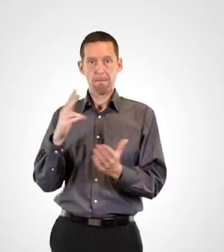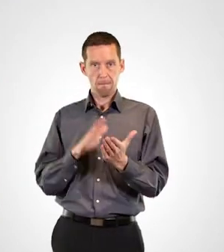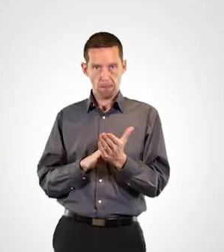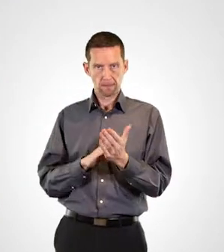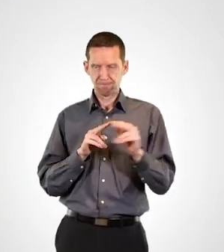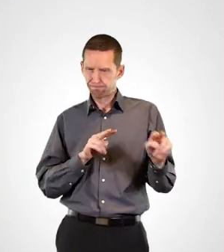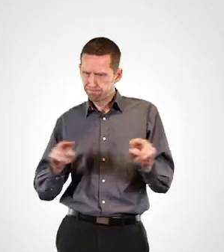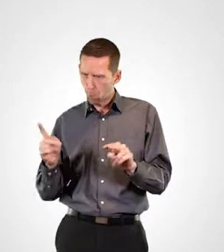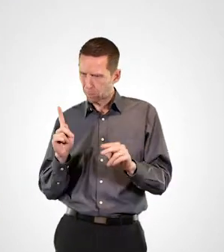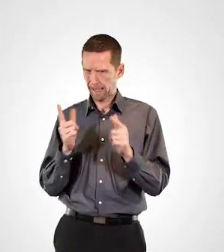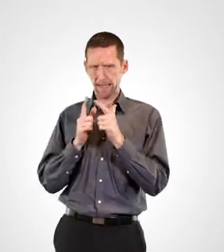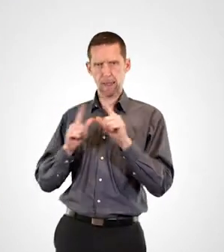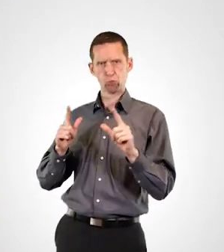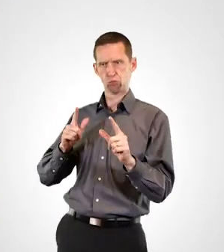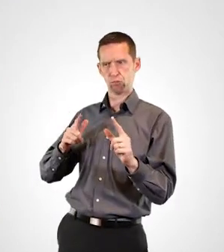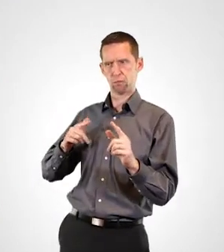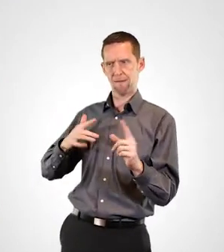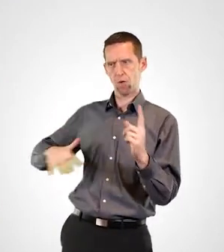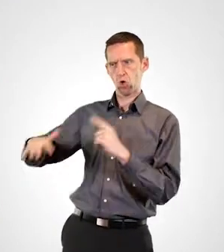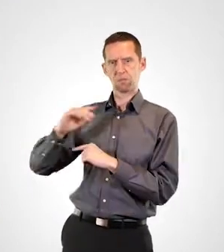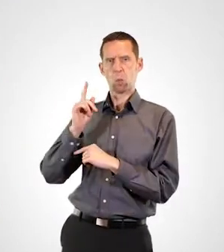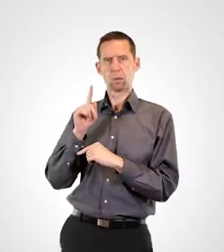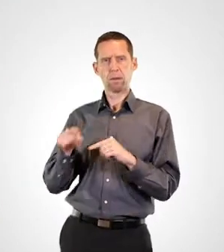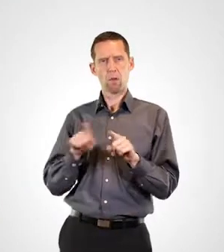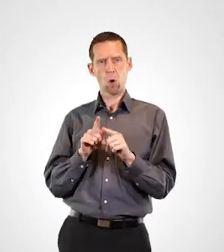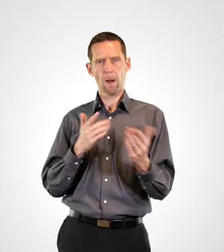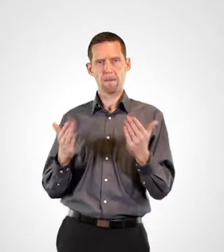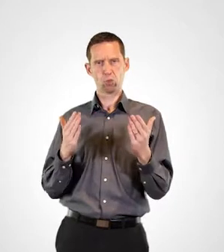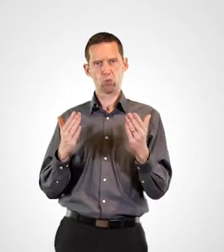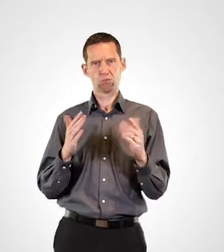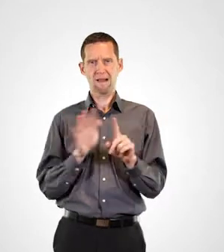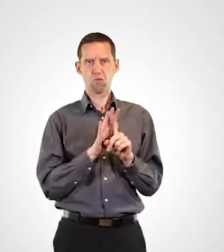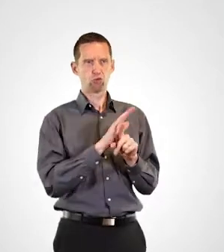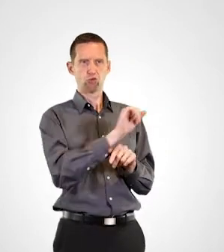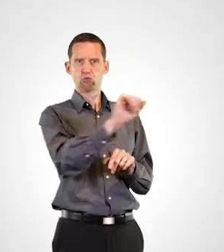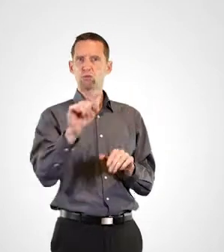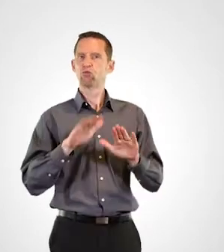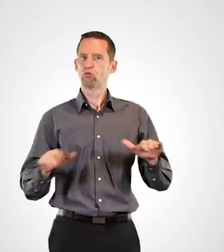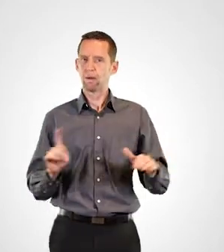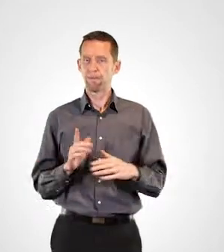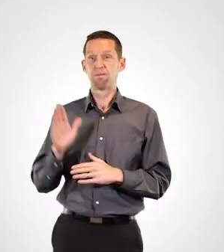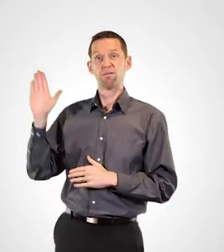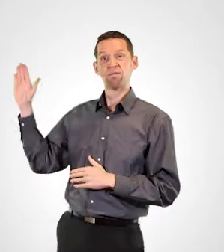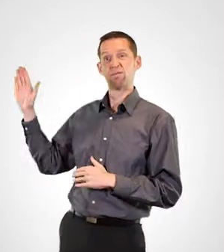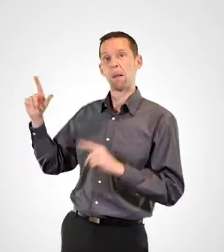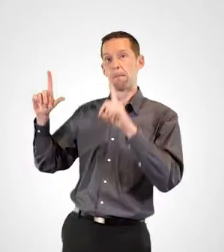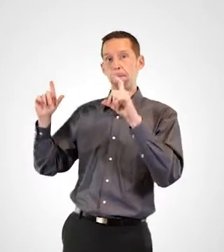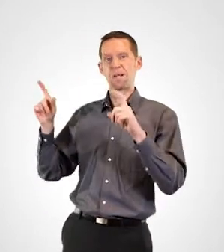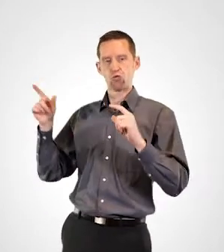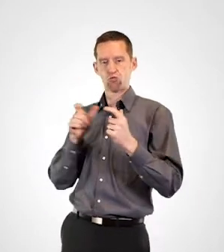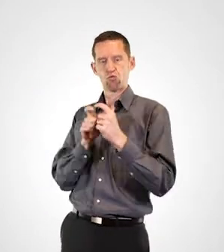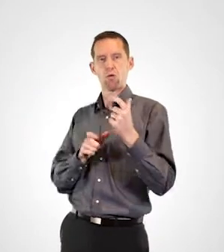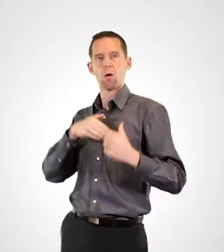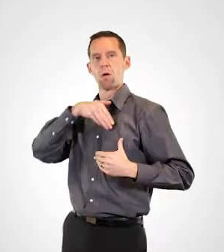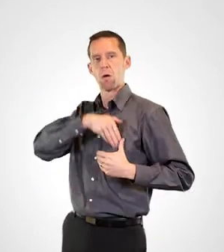the language environment for our children look like compared to the average child. So here's just a